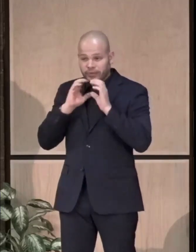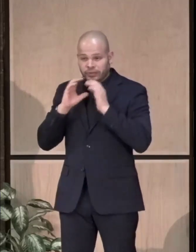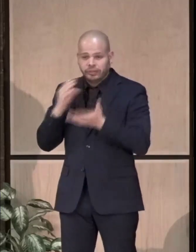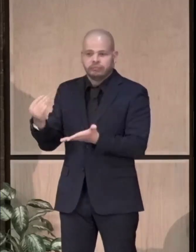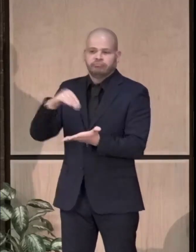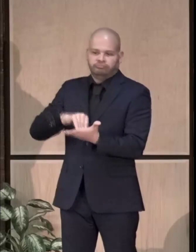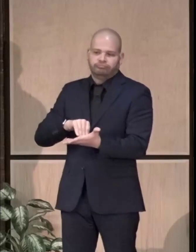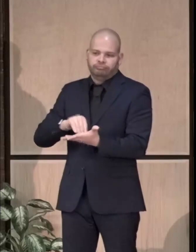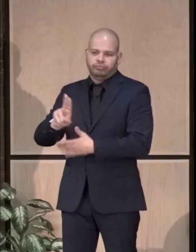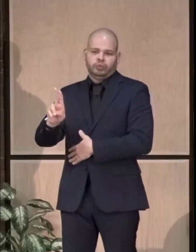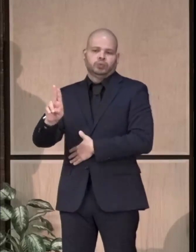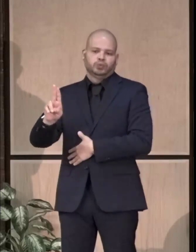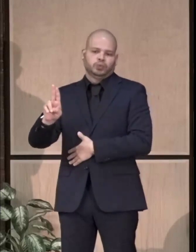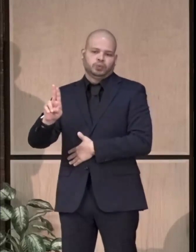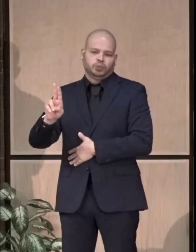leadership,